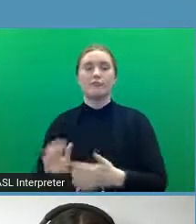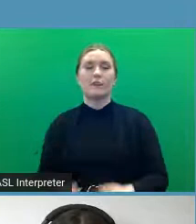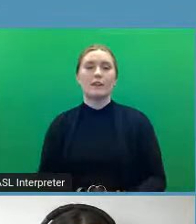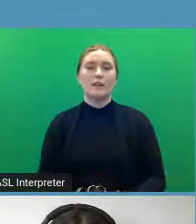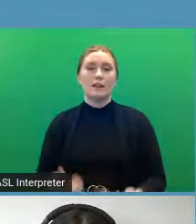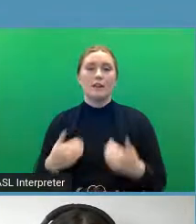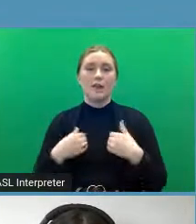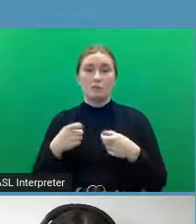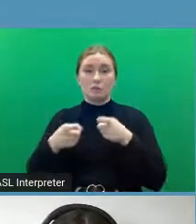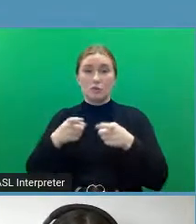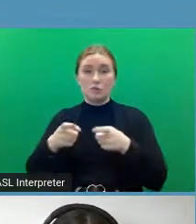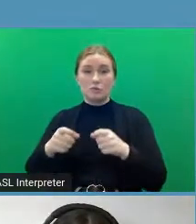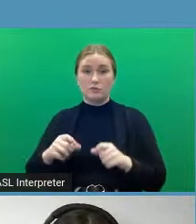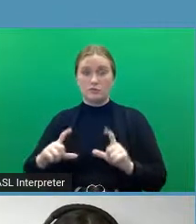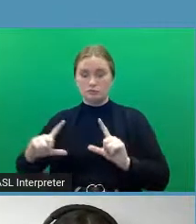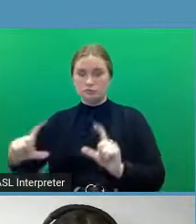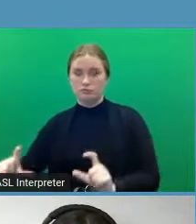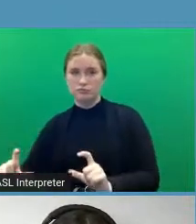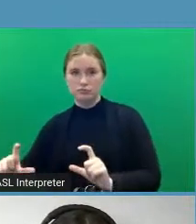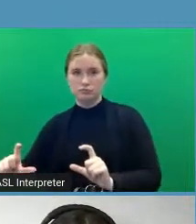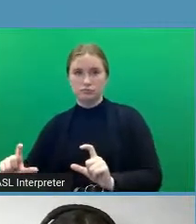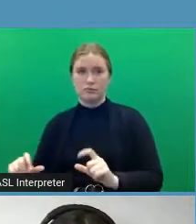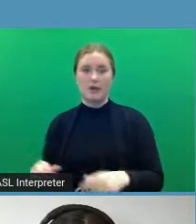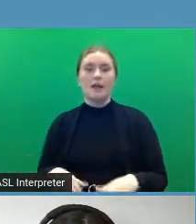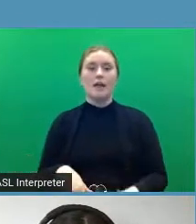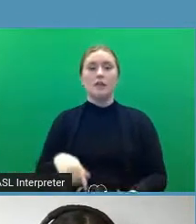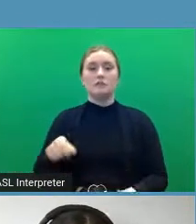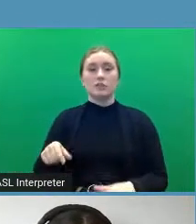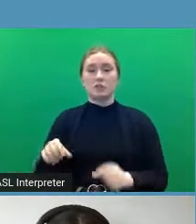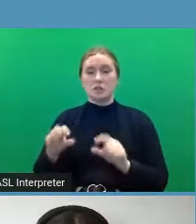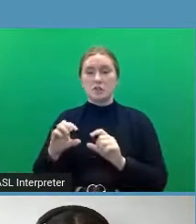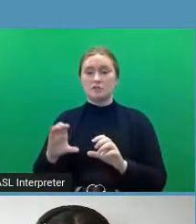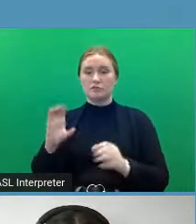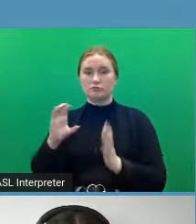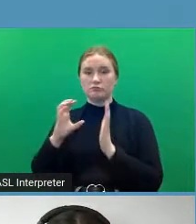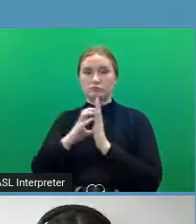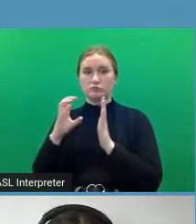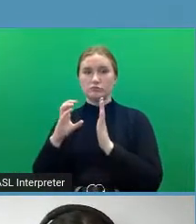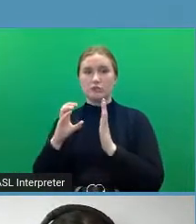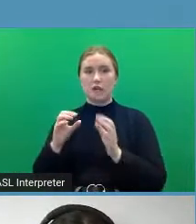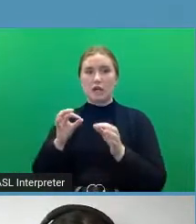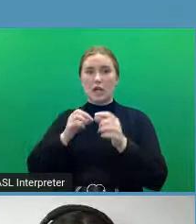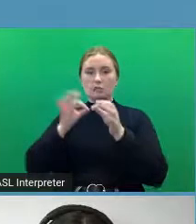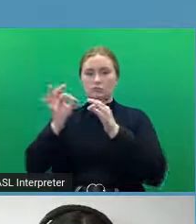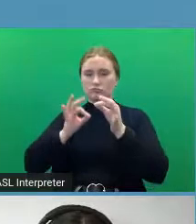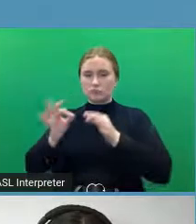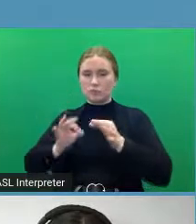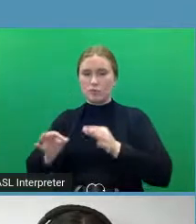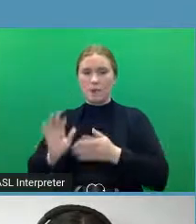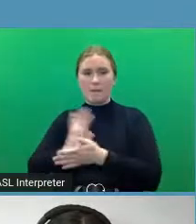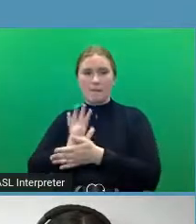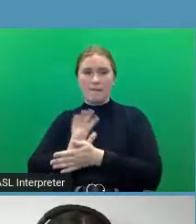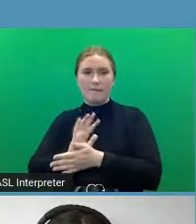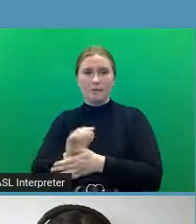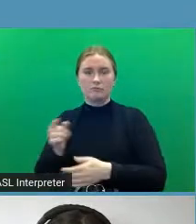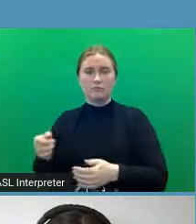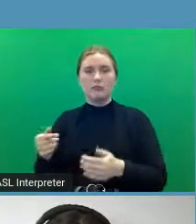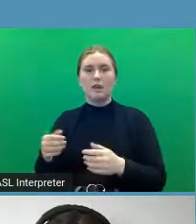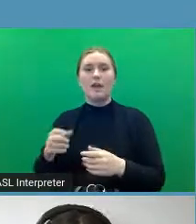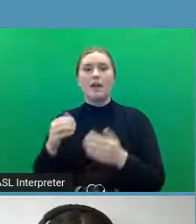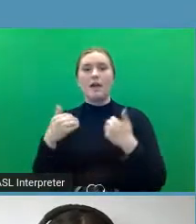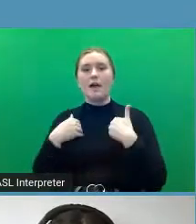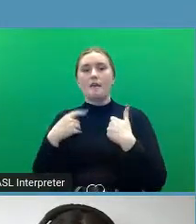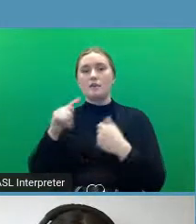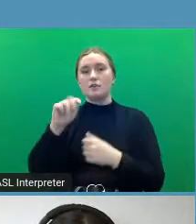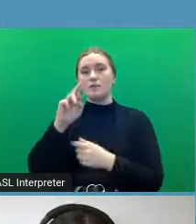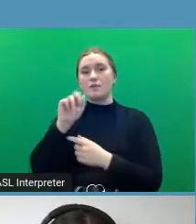And to the right of that is a paragraph of text describing the video. And below that, a transcript that is opened up with